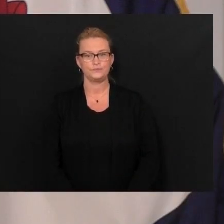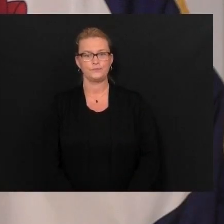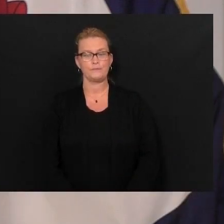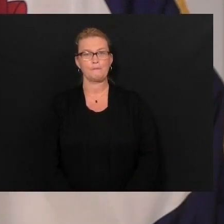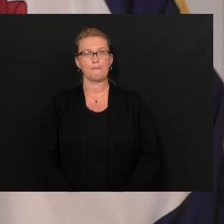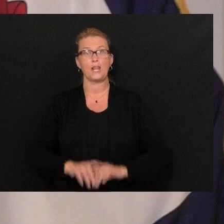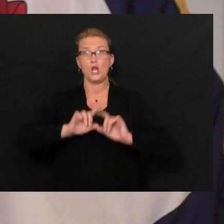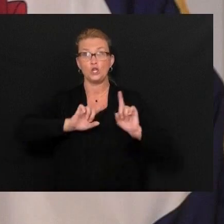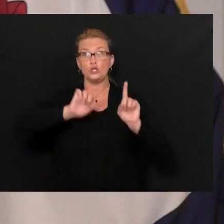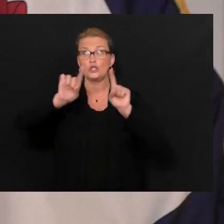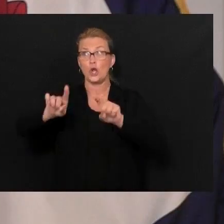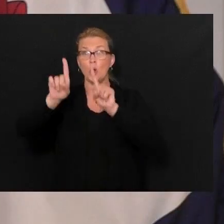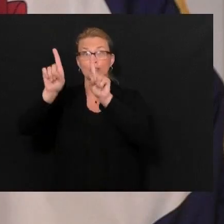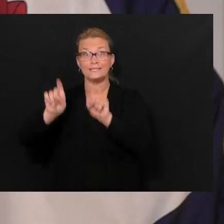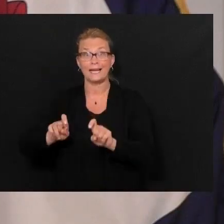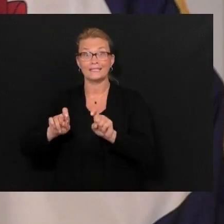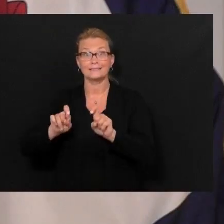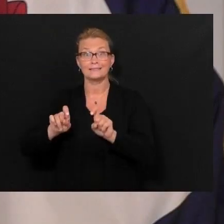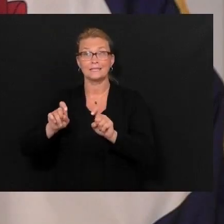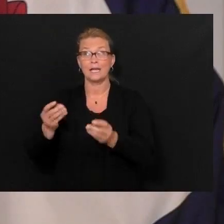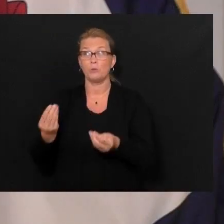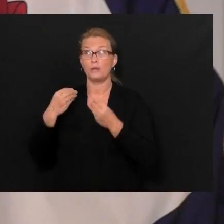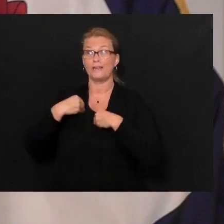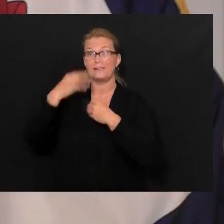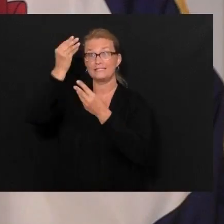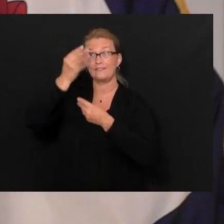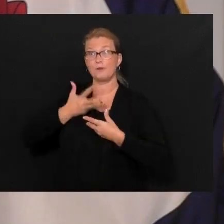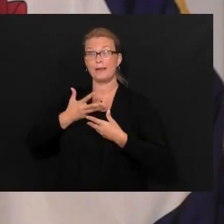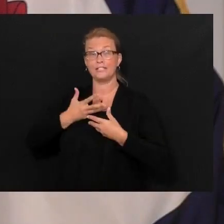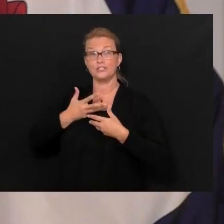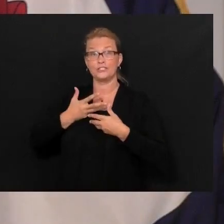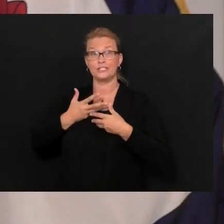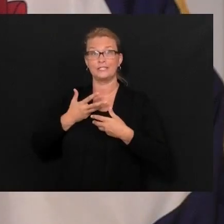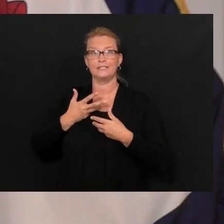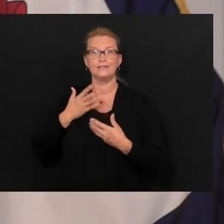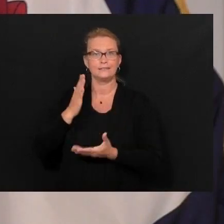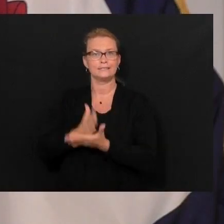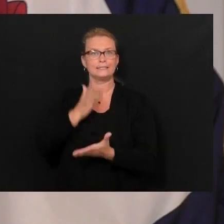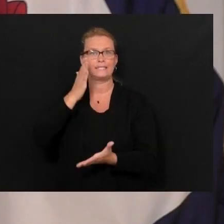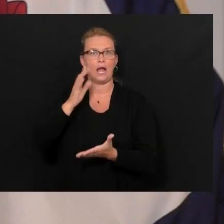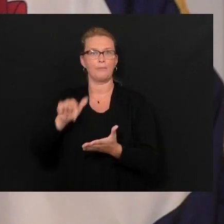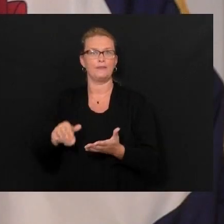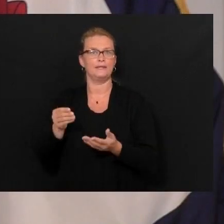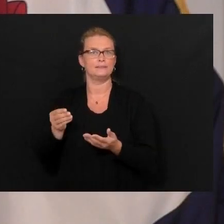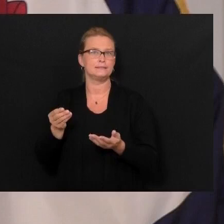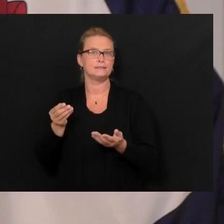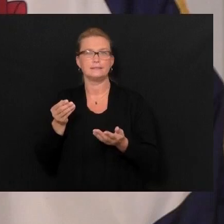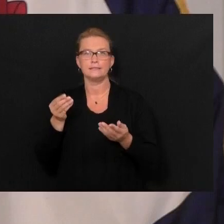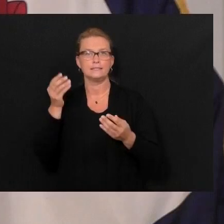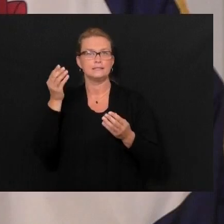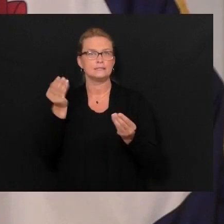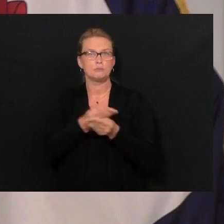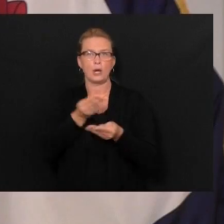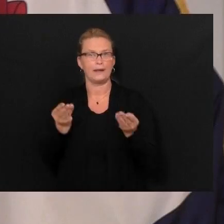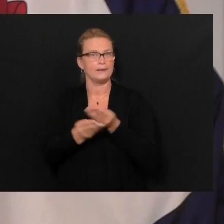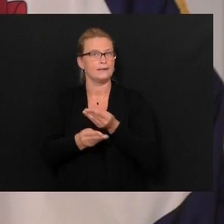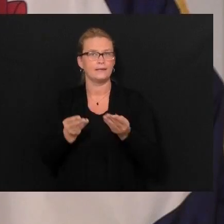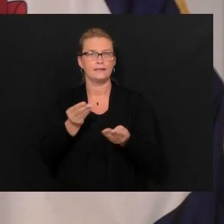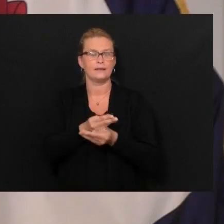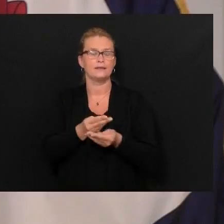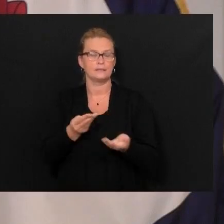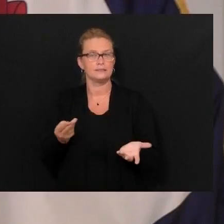able to go right to the point and try to shut this thing down and to really try to really help it.